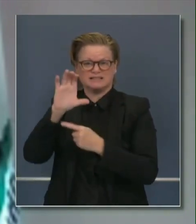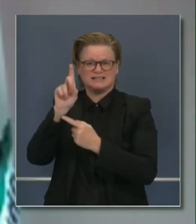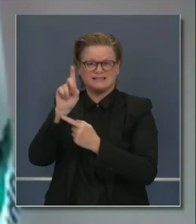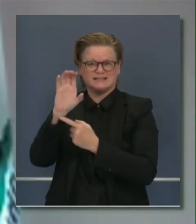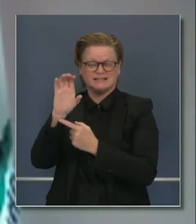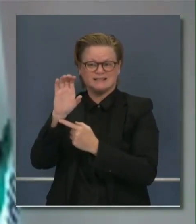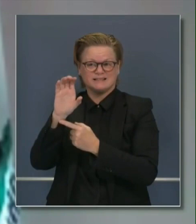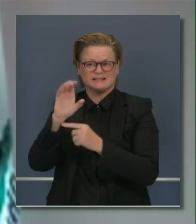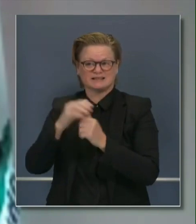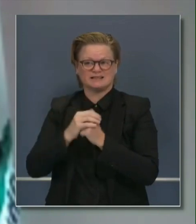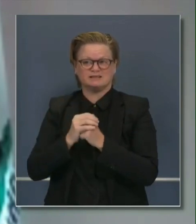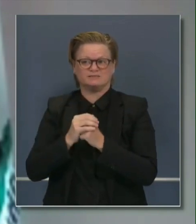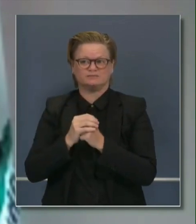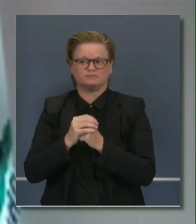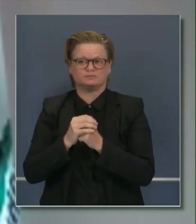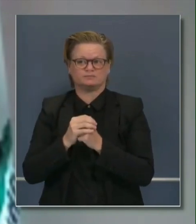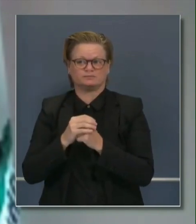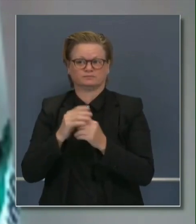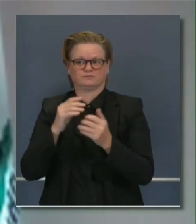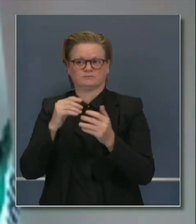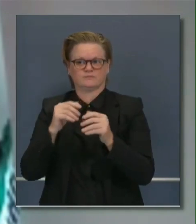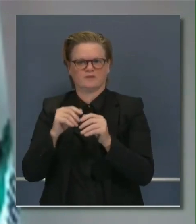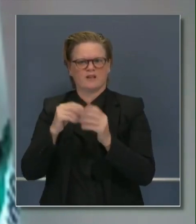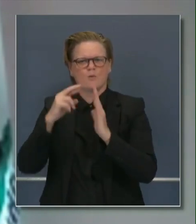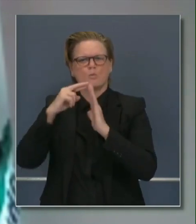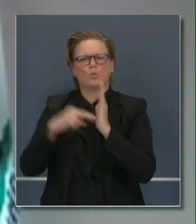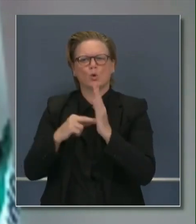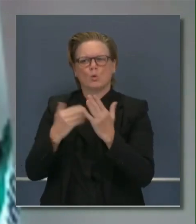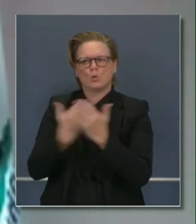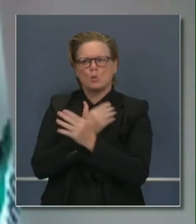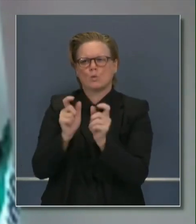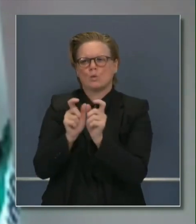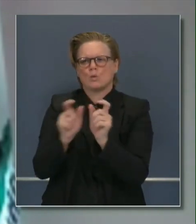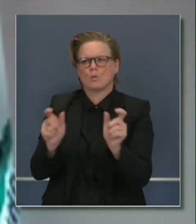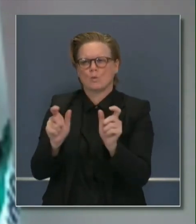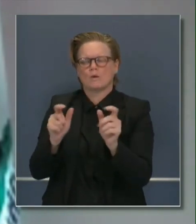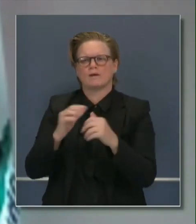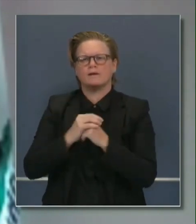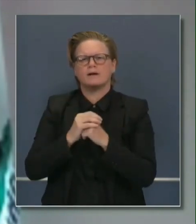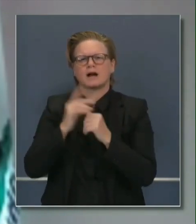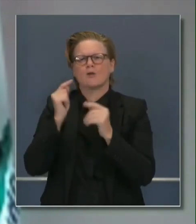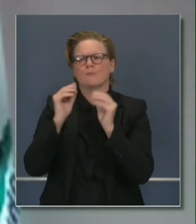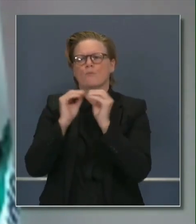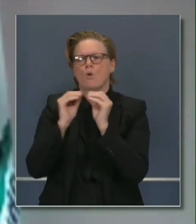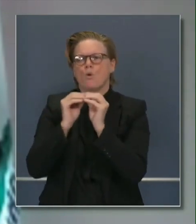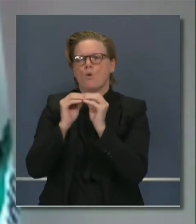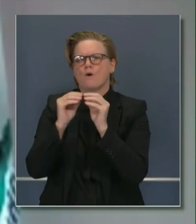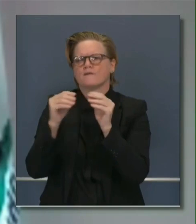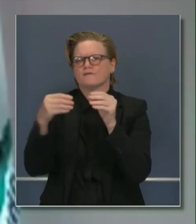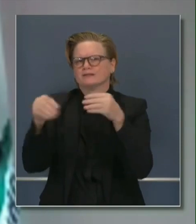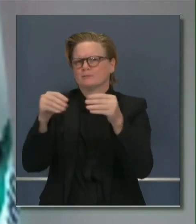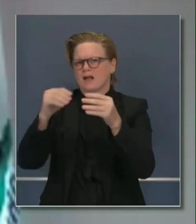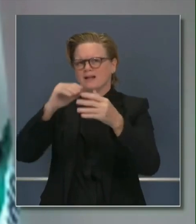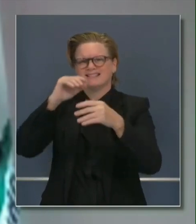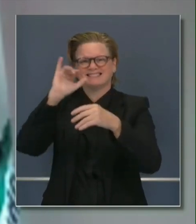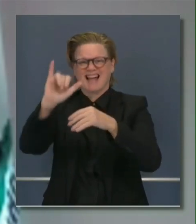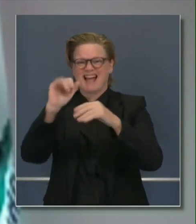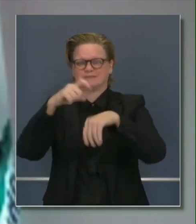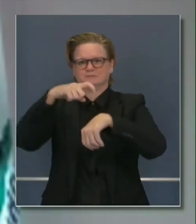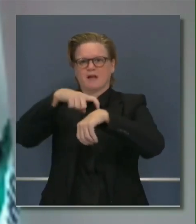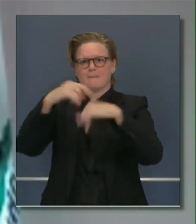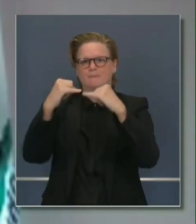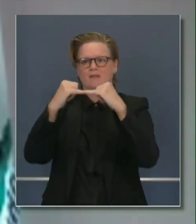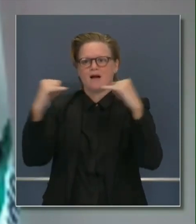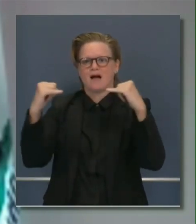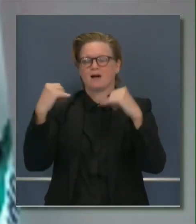on quarantine, giving a little bit more flexibility, allowing it to be shorter than it had been originally at 14 days.